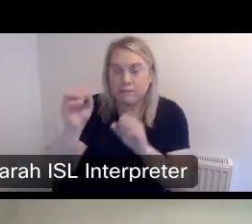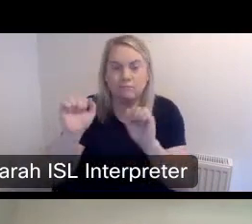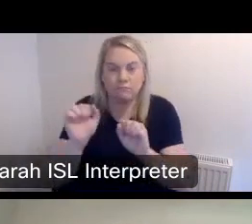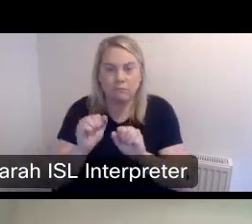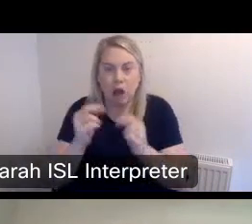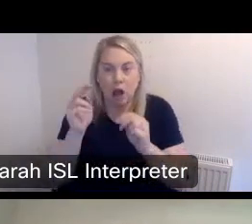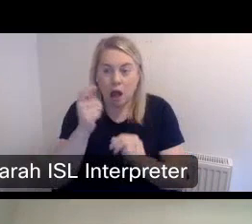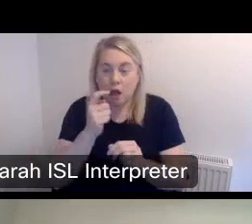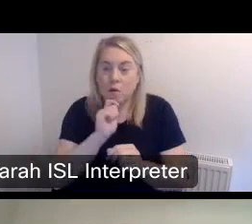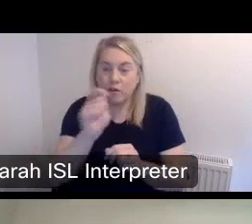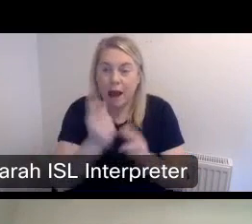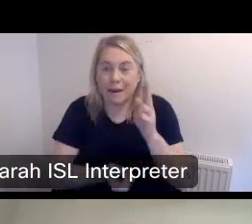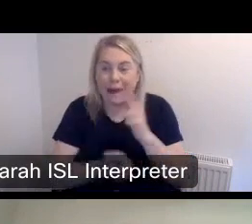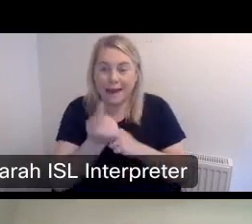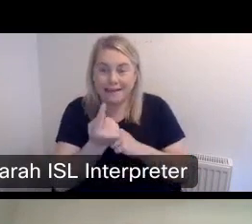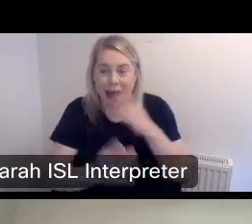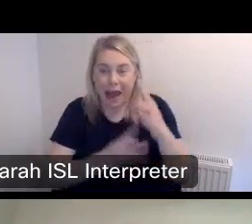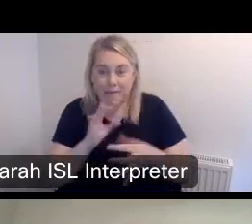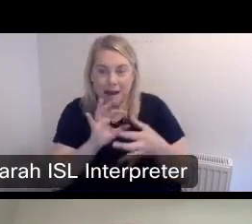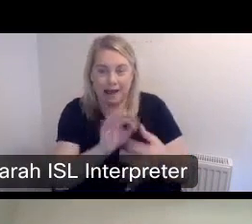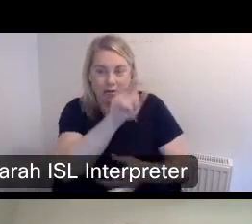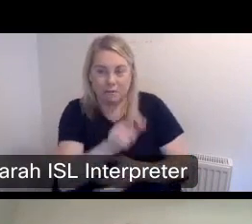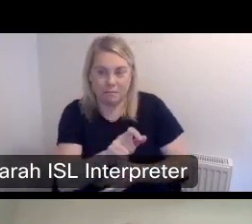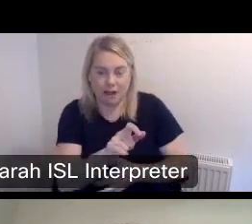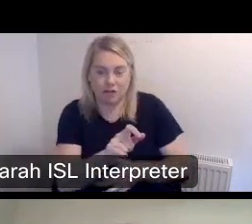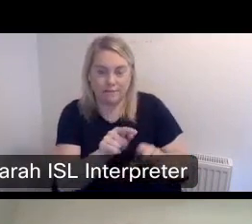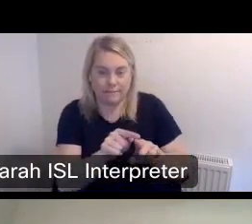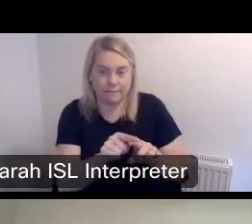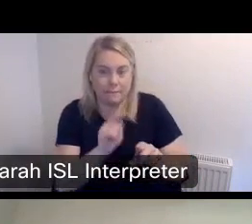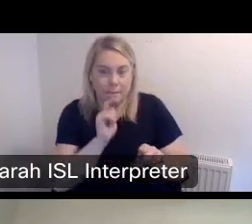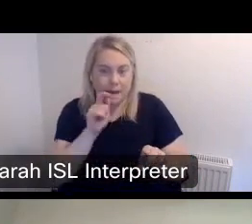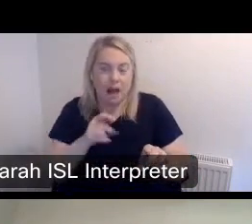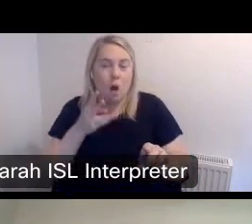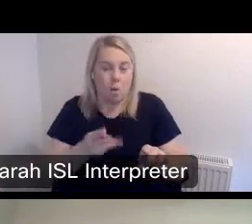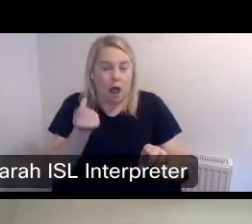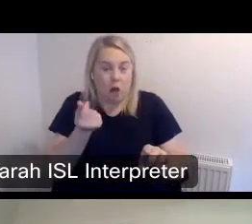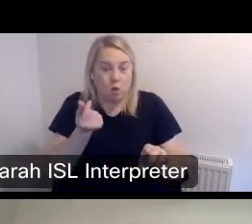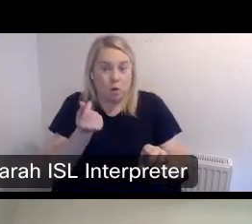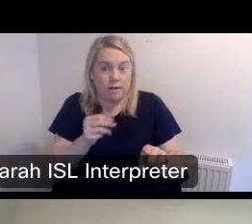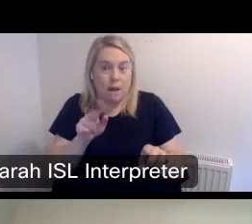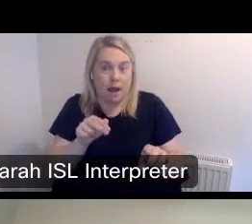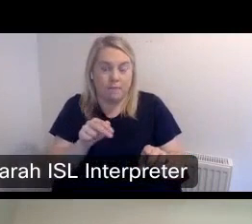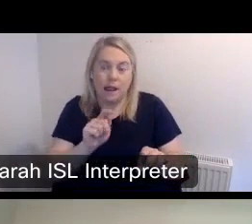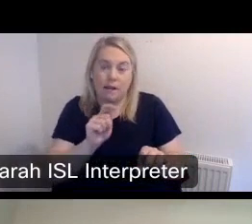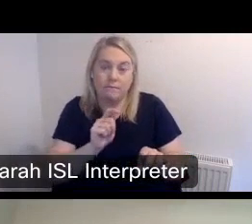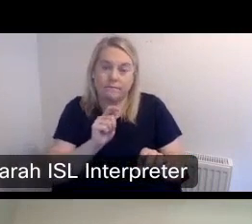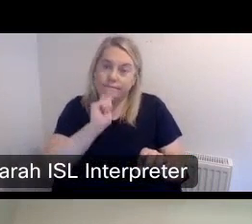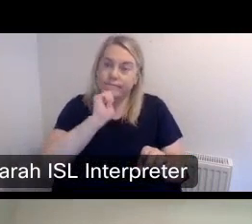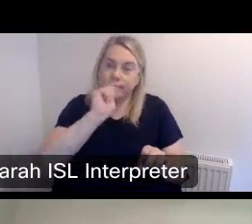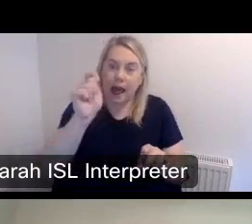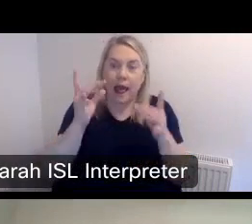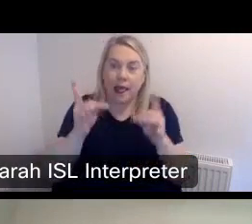incident has occurred in relation to a patient, the health practitioner shall, as soon as practicable, inform the health